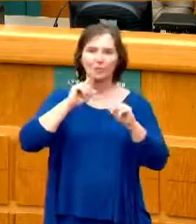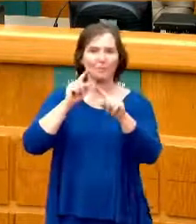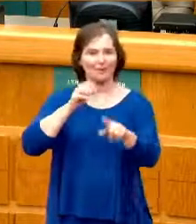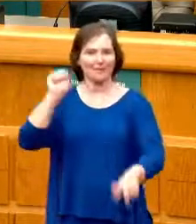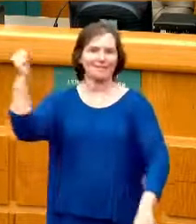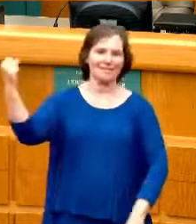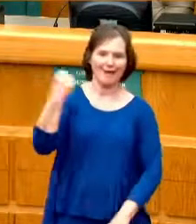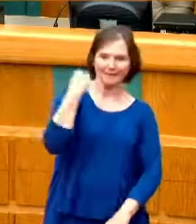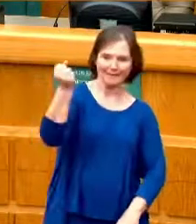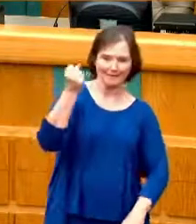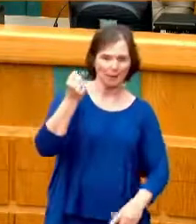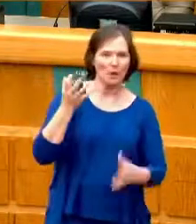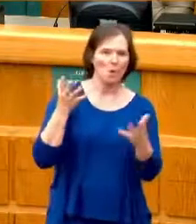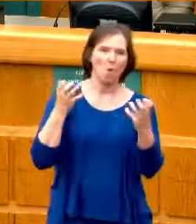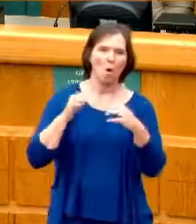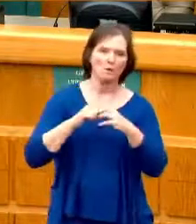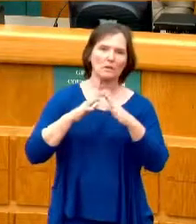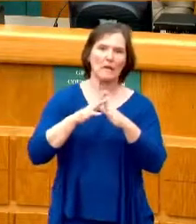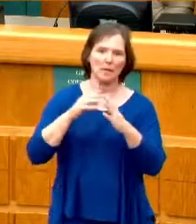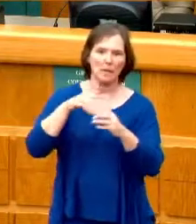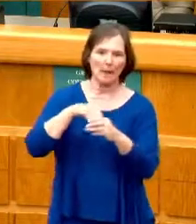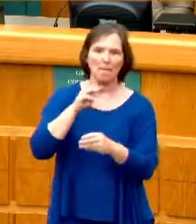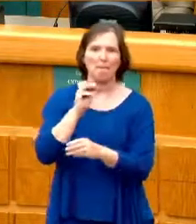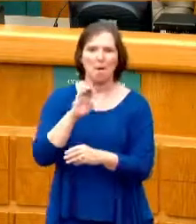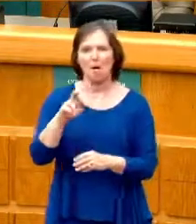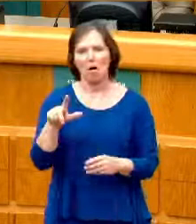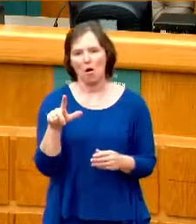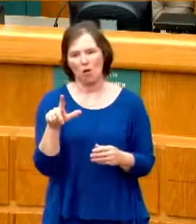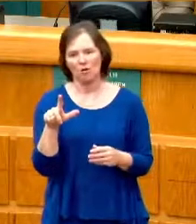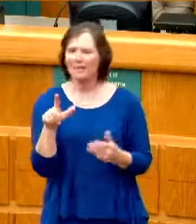anyway. It's a place that most of us don't